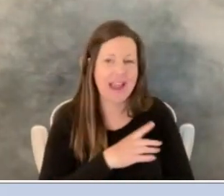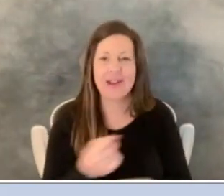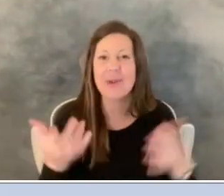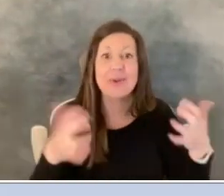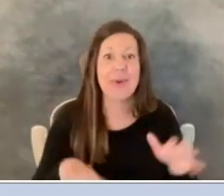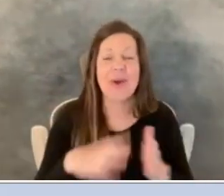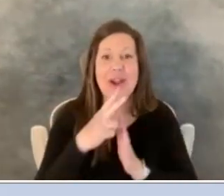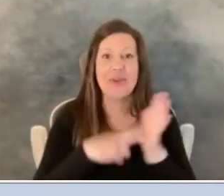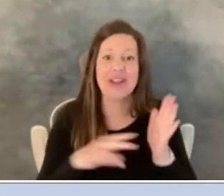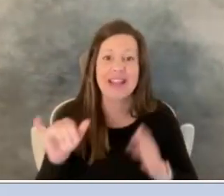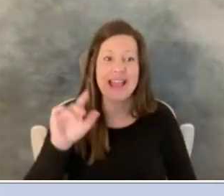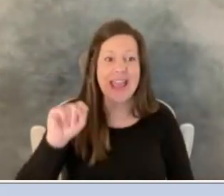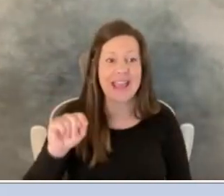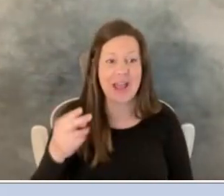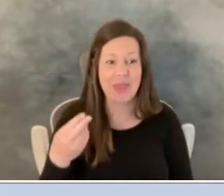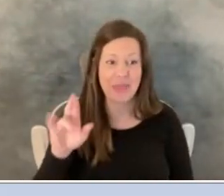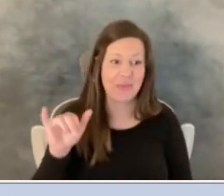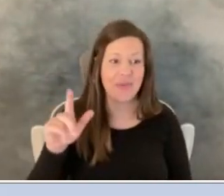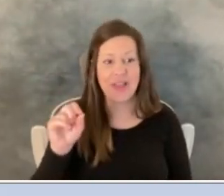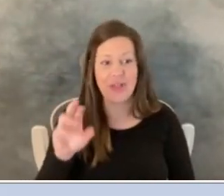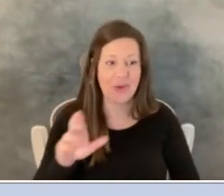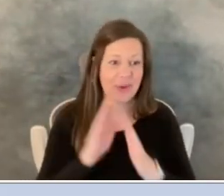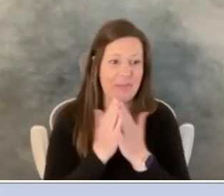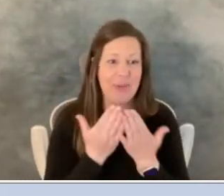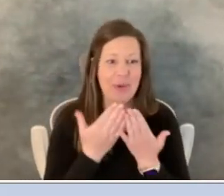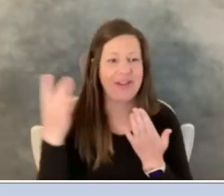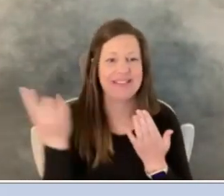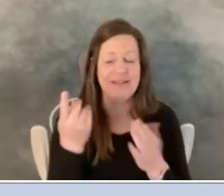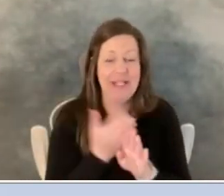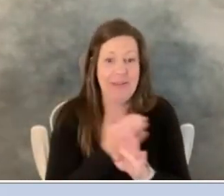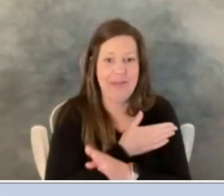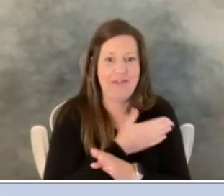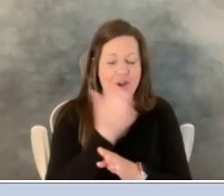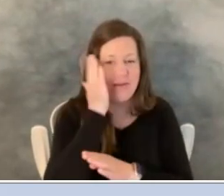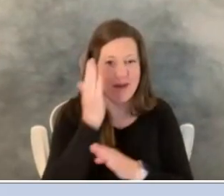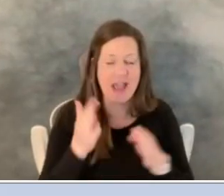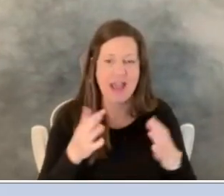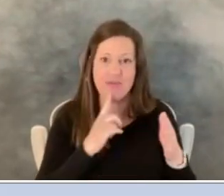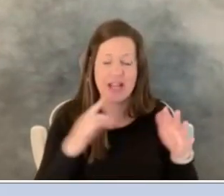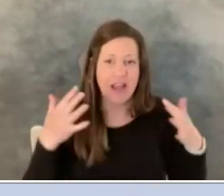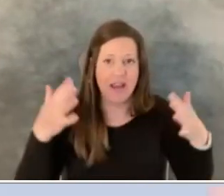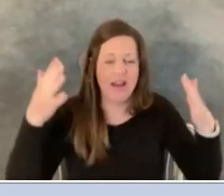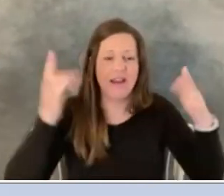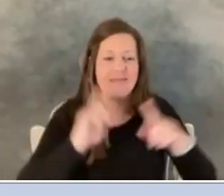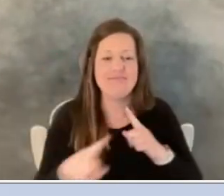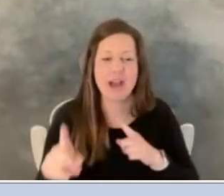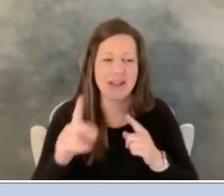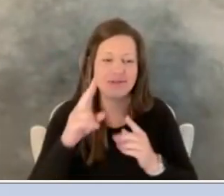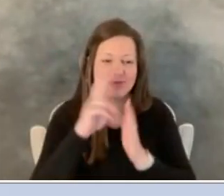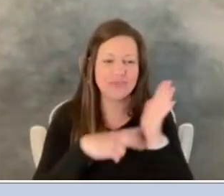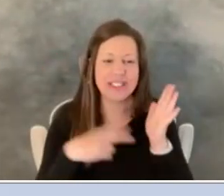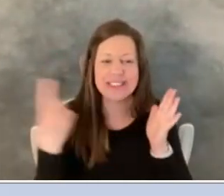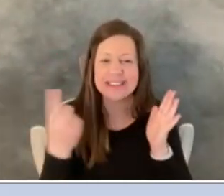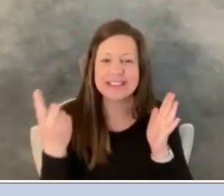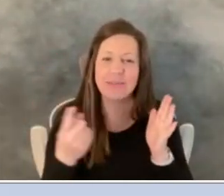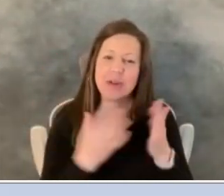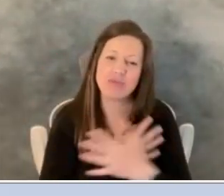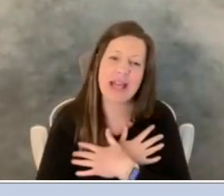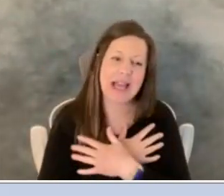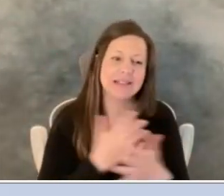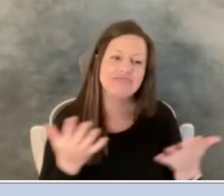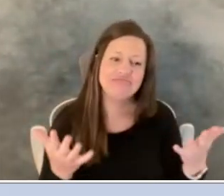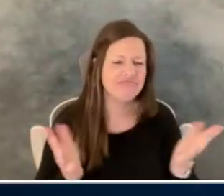bedtime that keeps your mind guessing. But reading something calm, something relaxing without having too much light coming to your eyes is fine. You can do